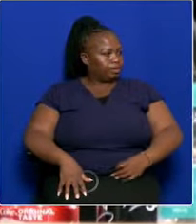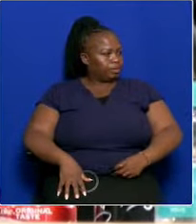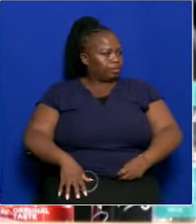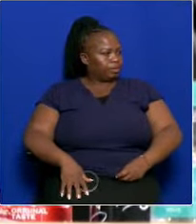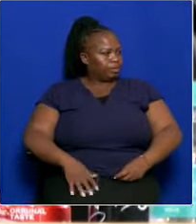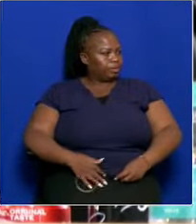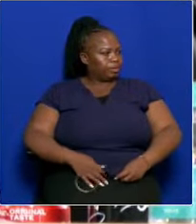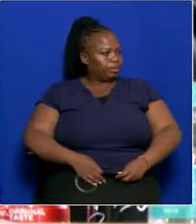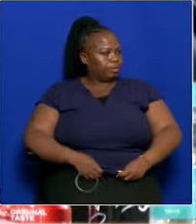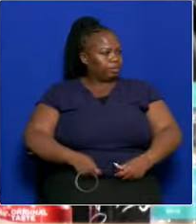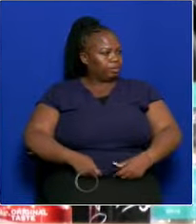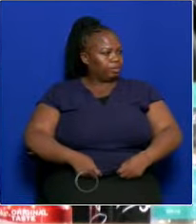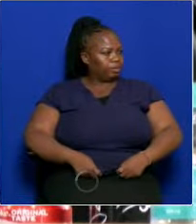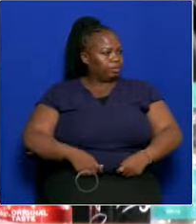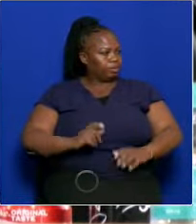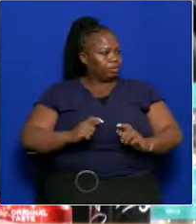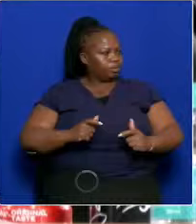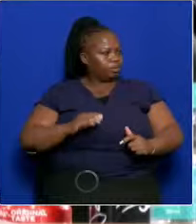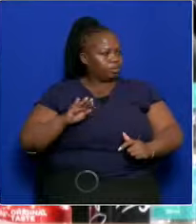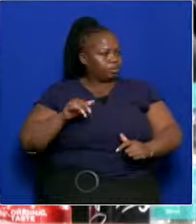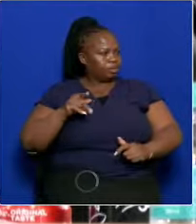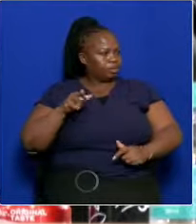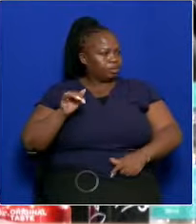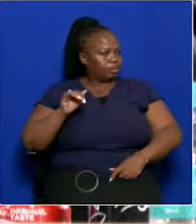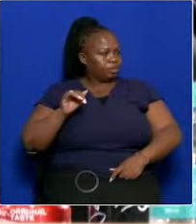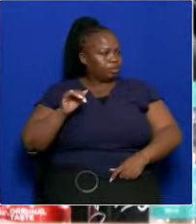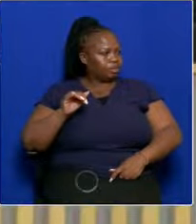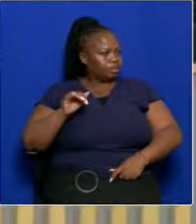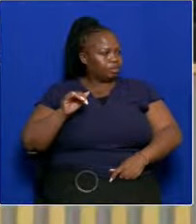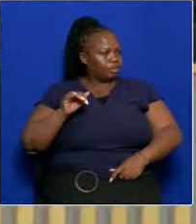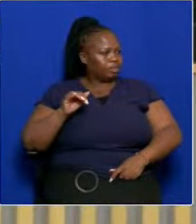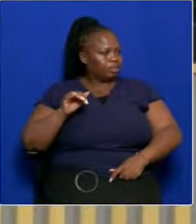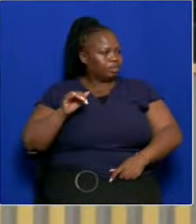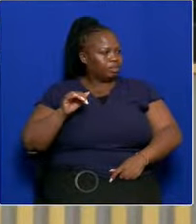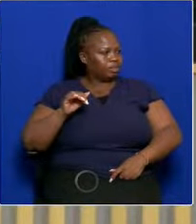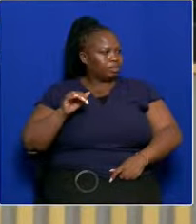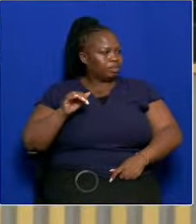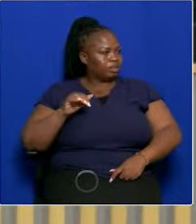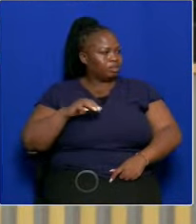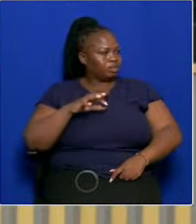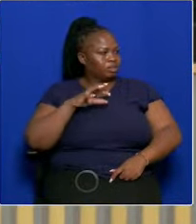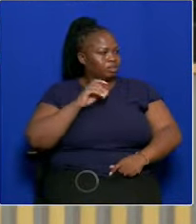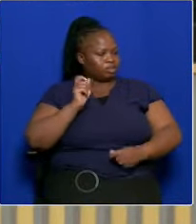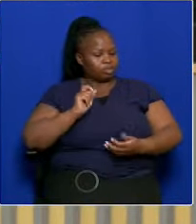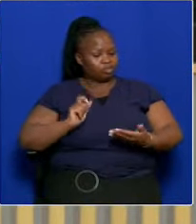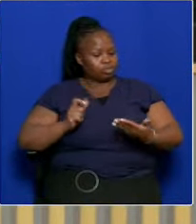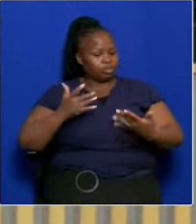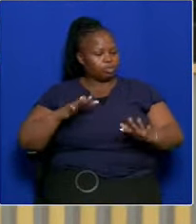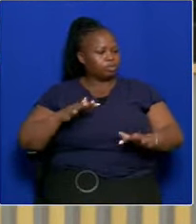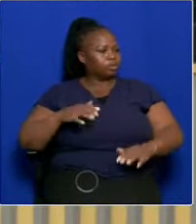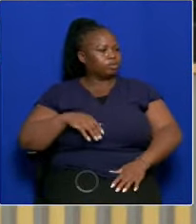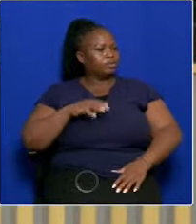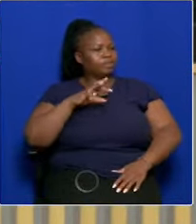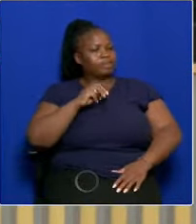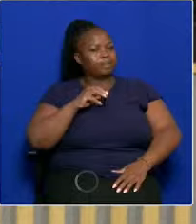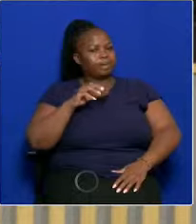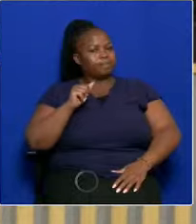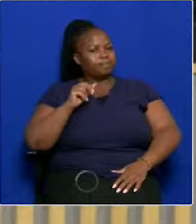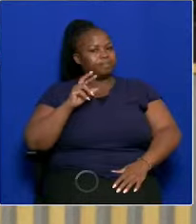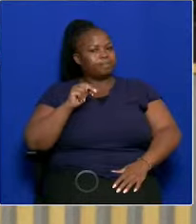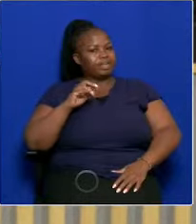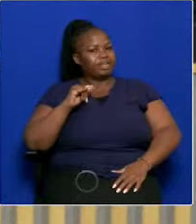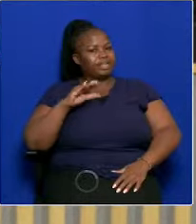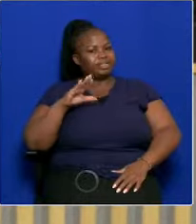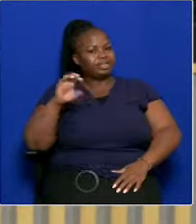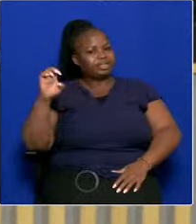Commissioner Baloyi, the word you're looking for is menace. I wrote it down as well. Yes, General, she's correcting me that you